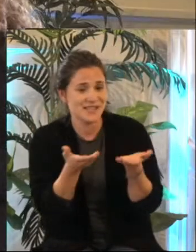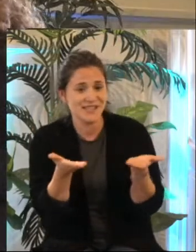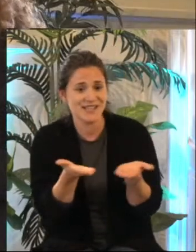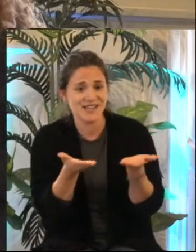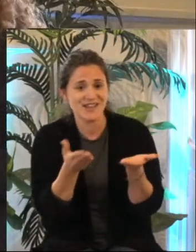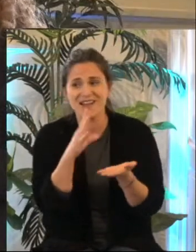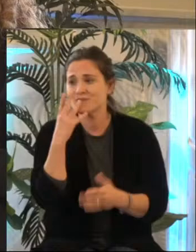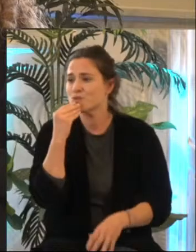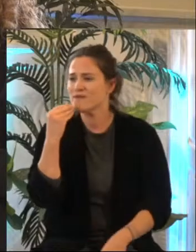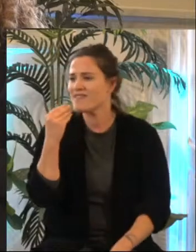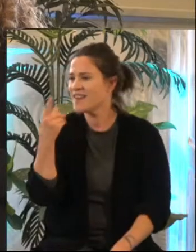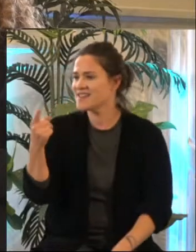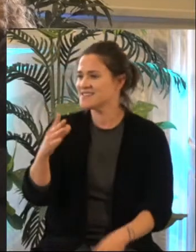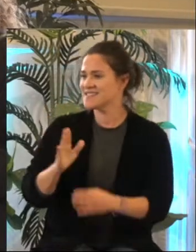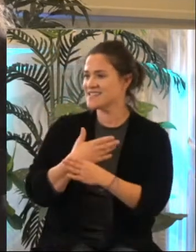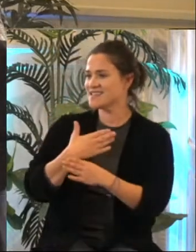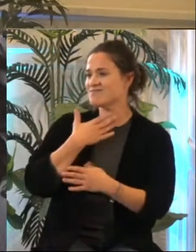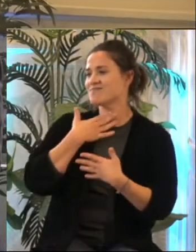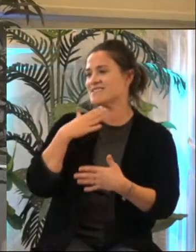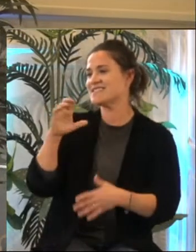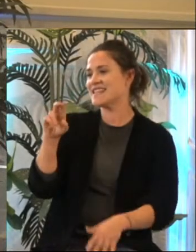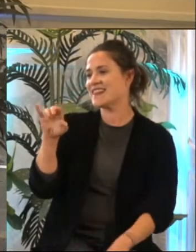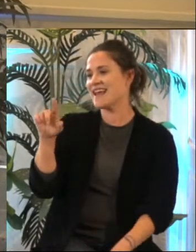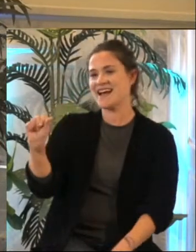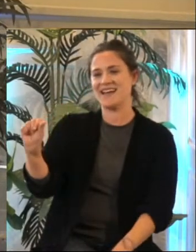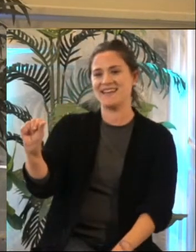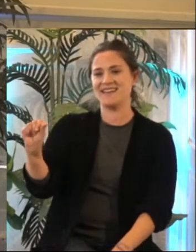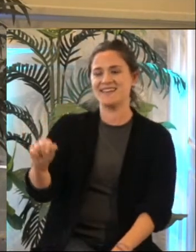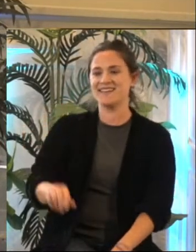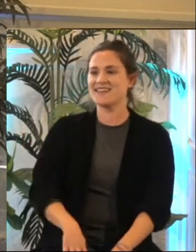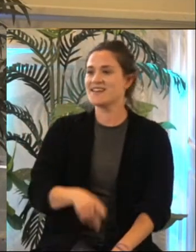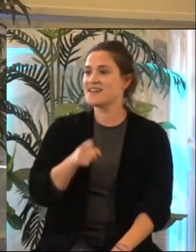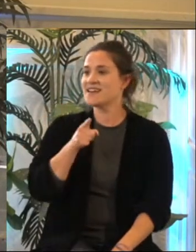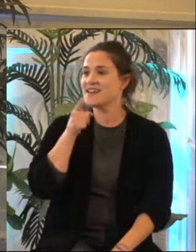the beautiful singing of Cynthia Simmons. So thank you.